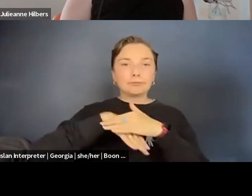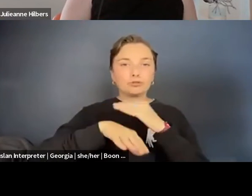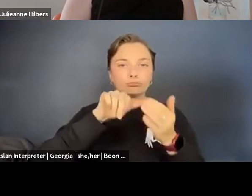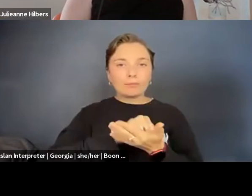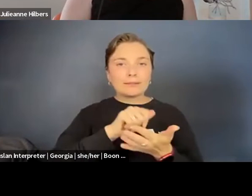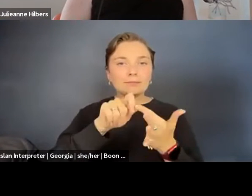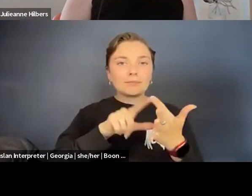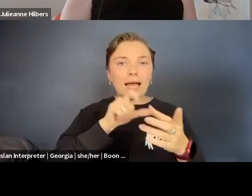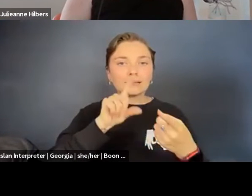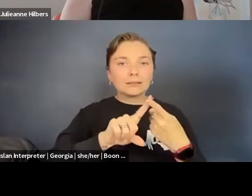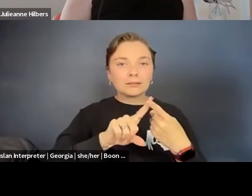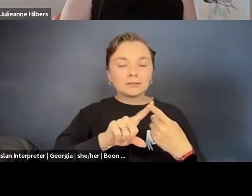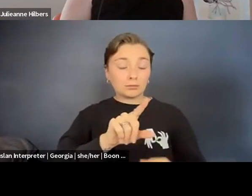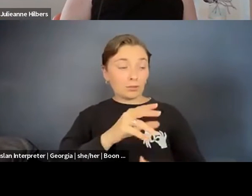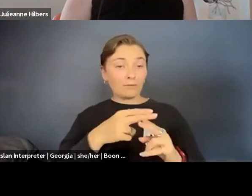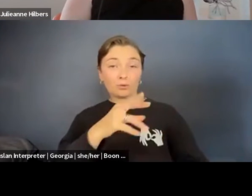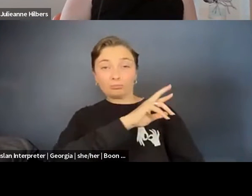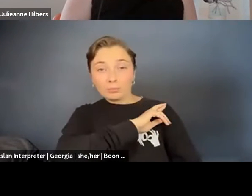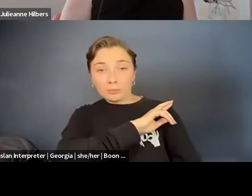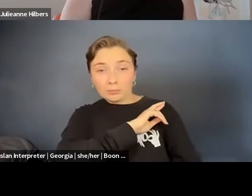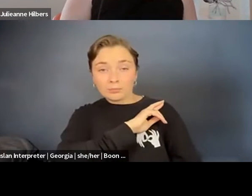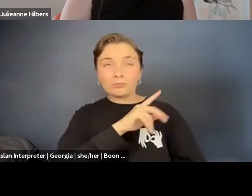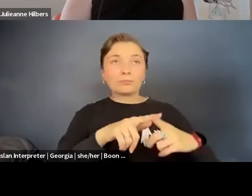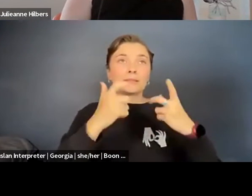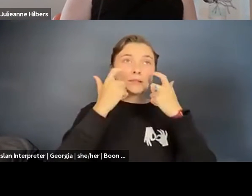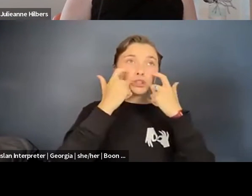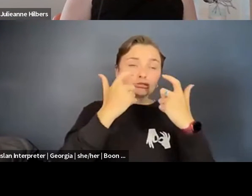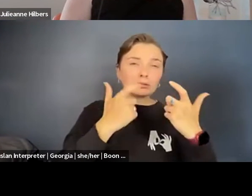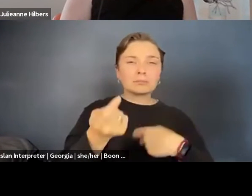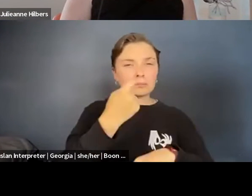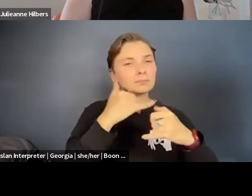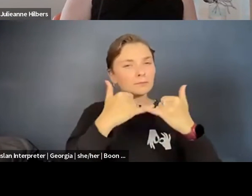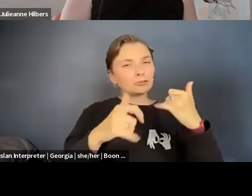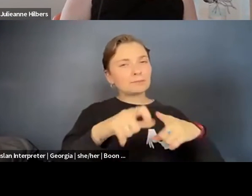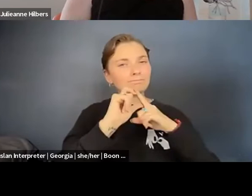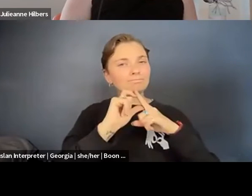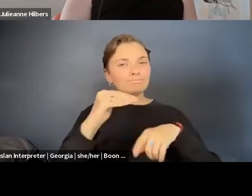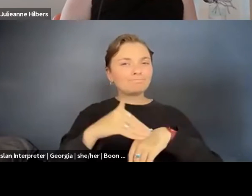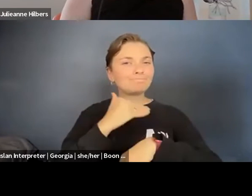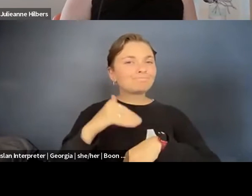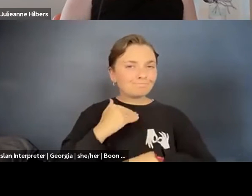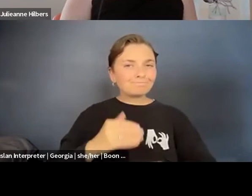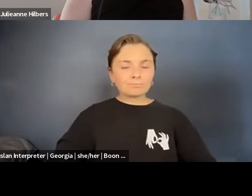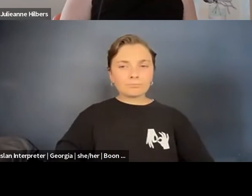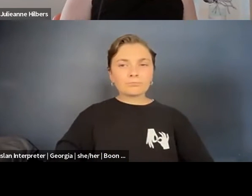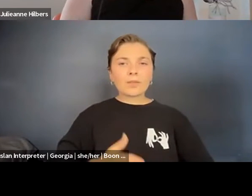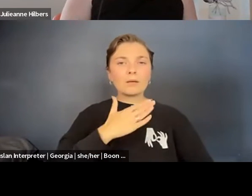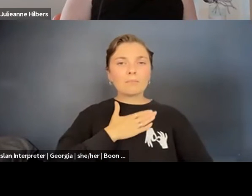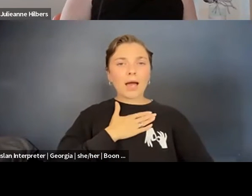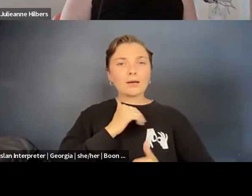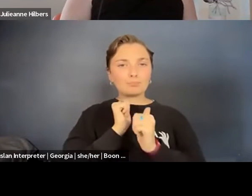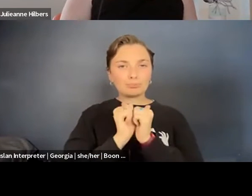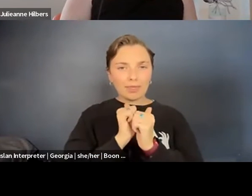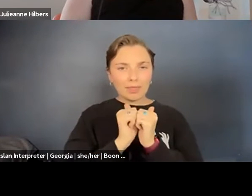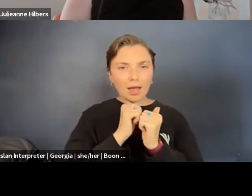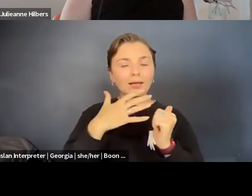terms of responsibility and sort of caring, it becomes quite a difficult problem. My brother had to go through